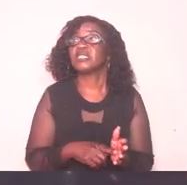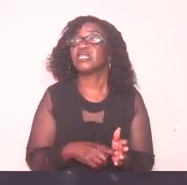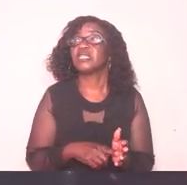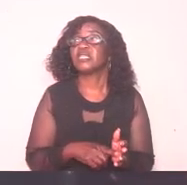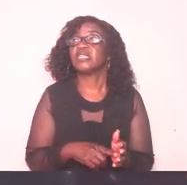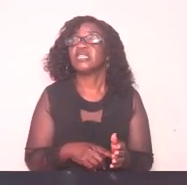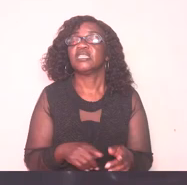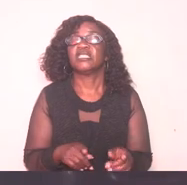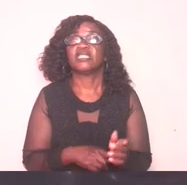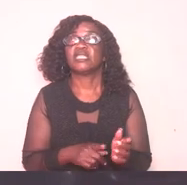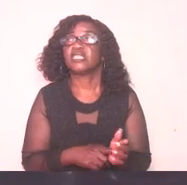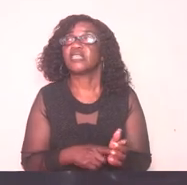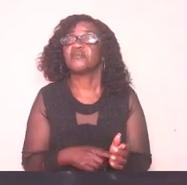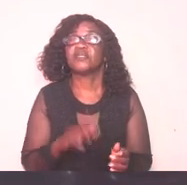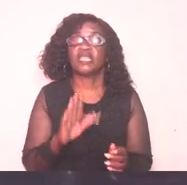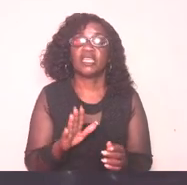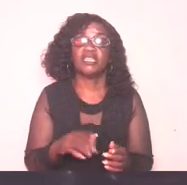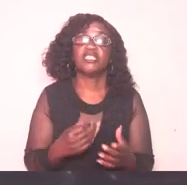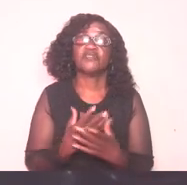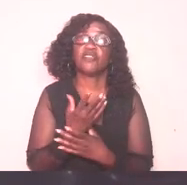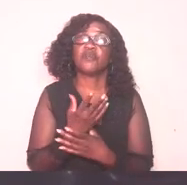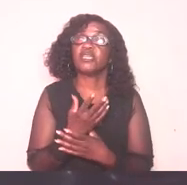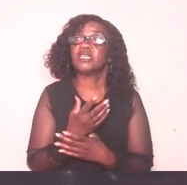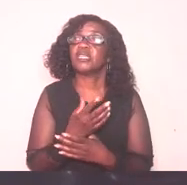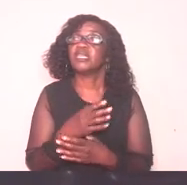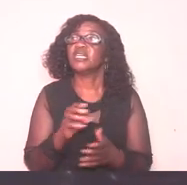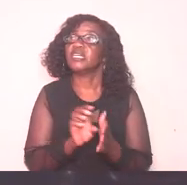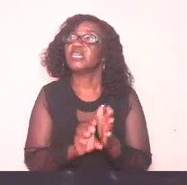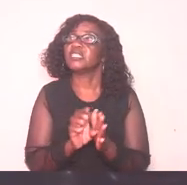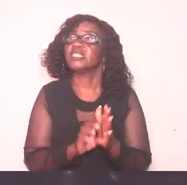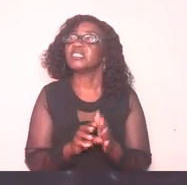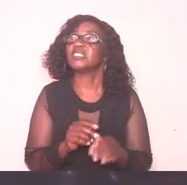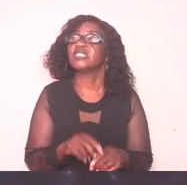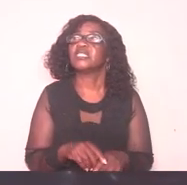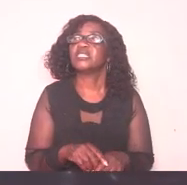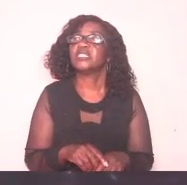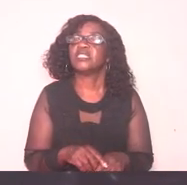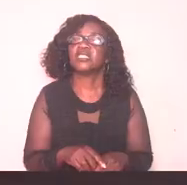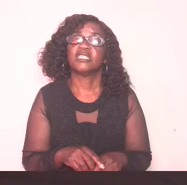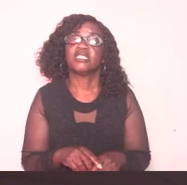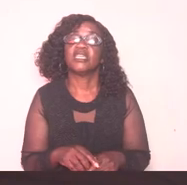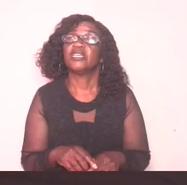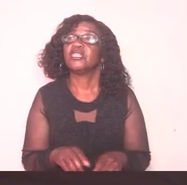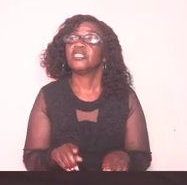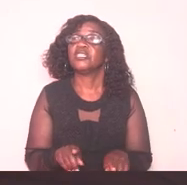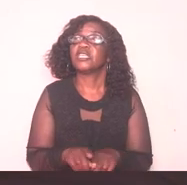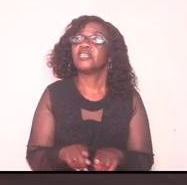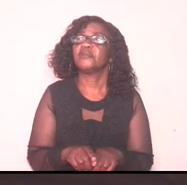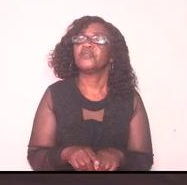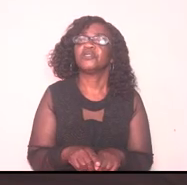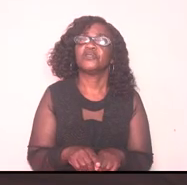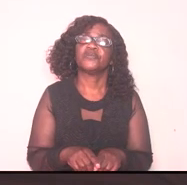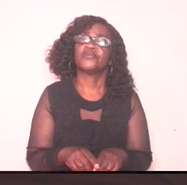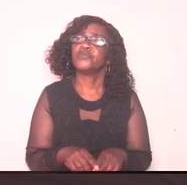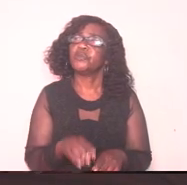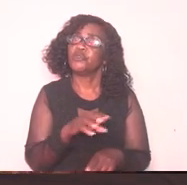debuts are a thing in developing countries. You know why? Early sex debuts, rather, are things in developing countries and low-income